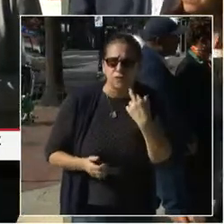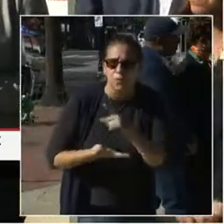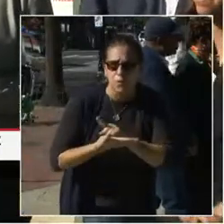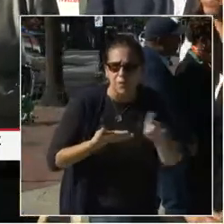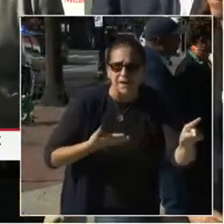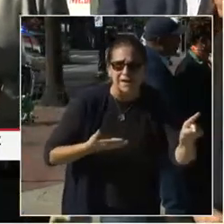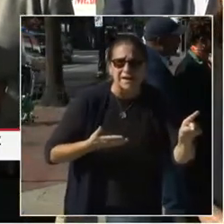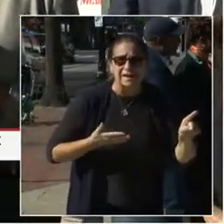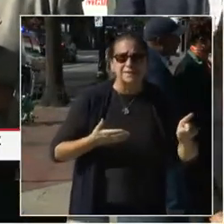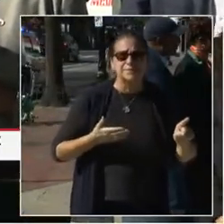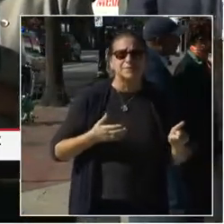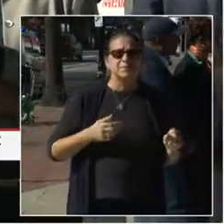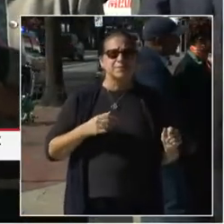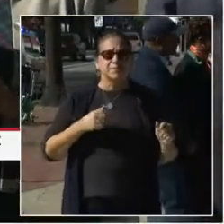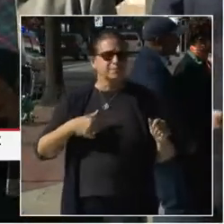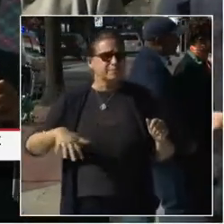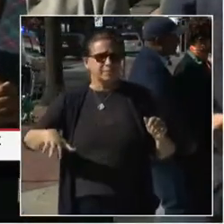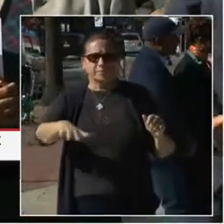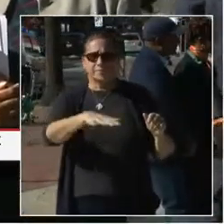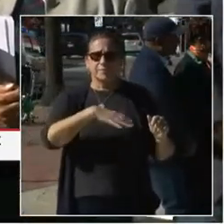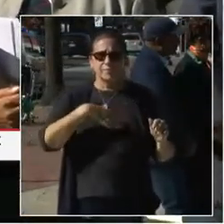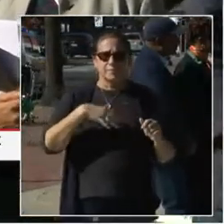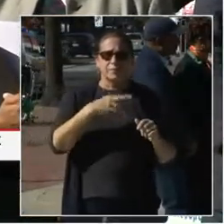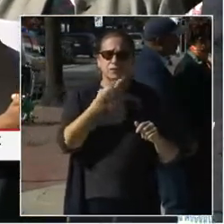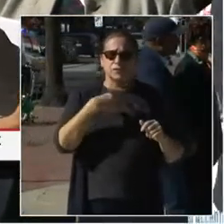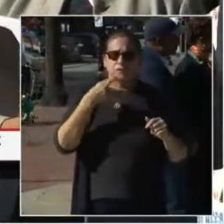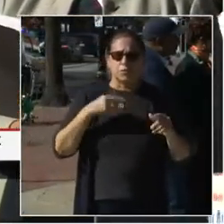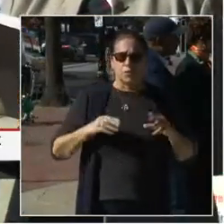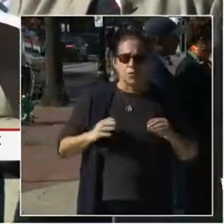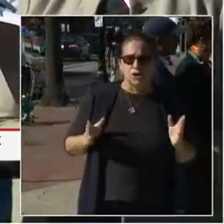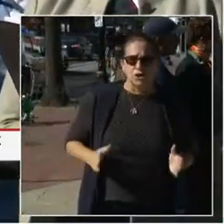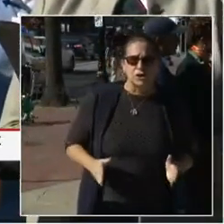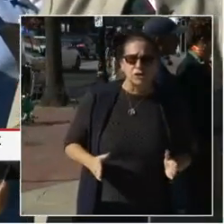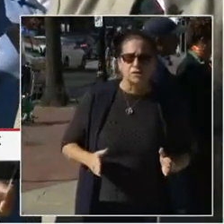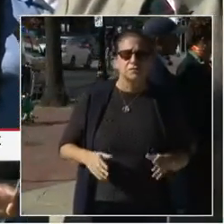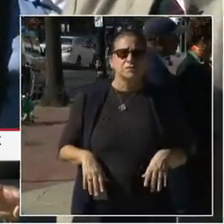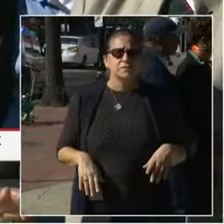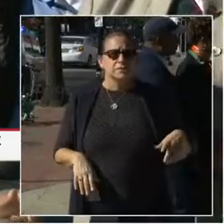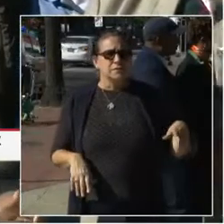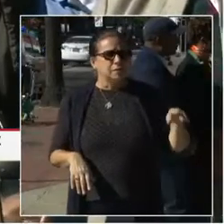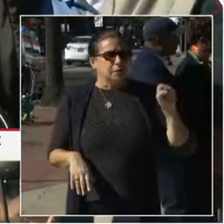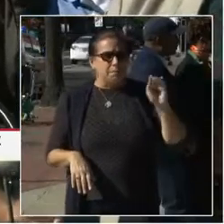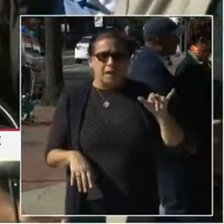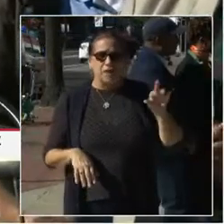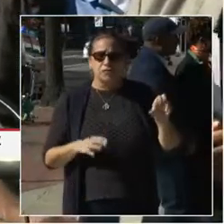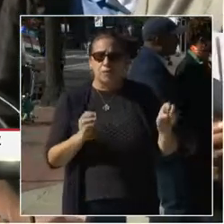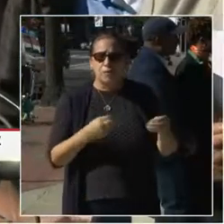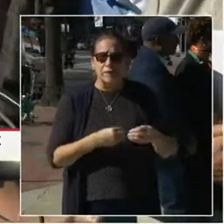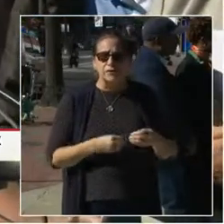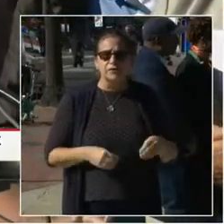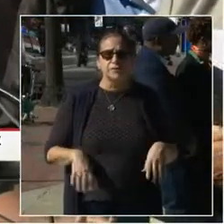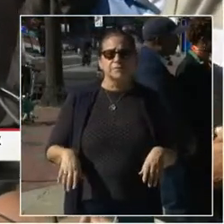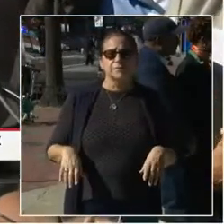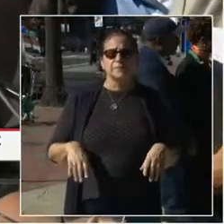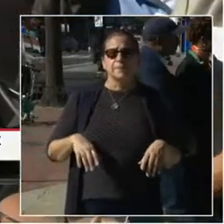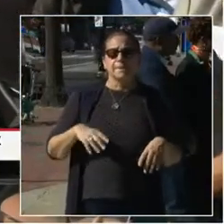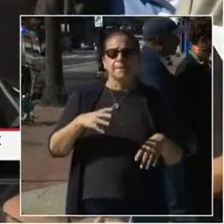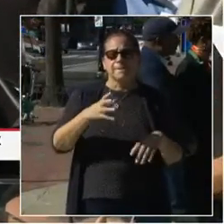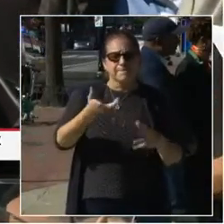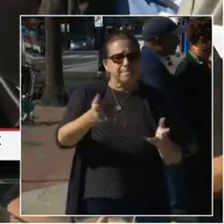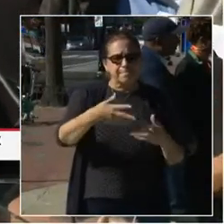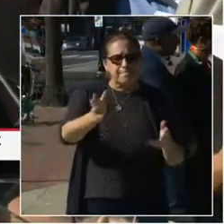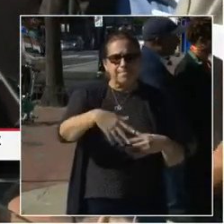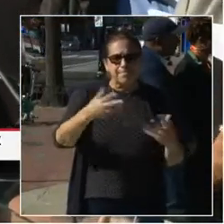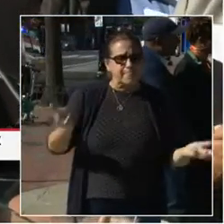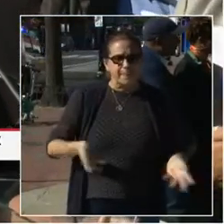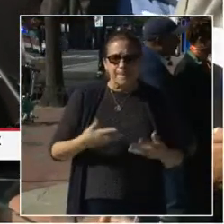Office of African American Strategic Engagement took a weight off of our shoulders, as well